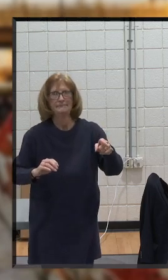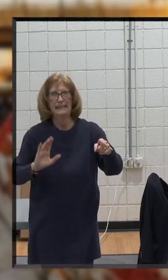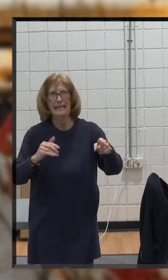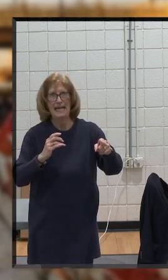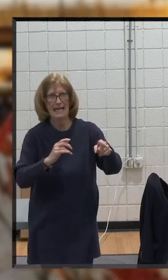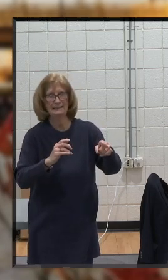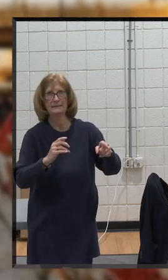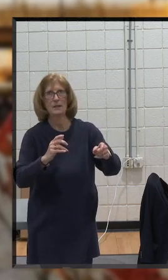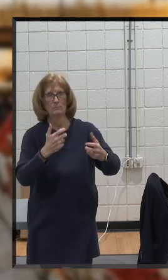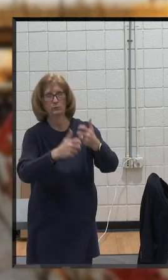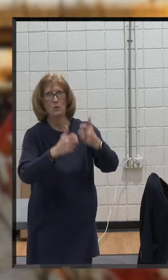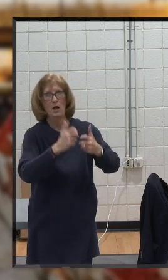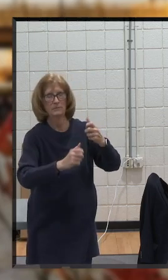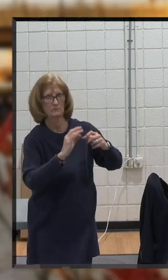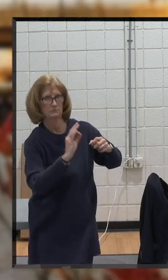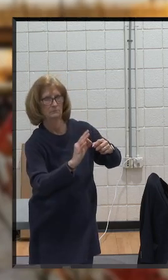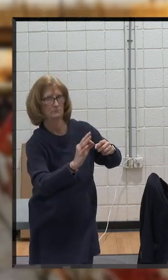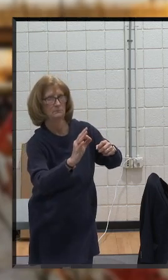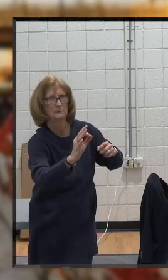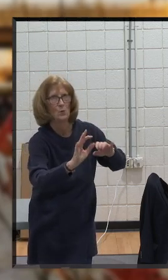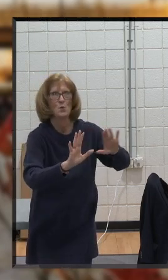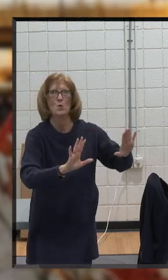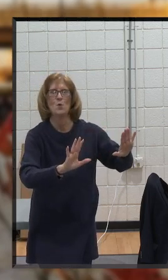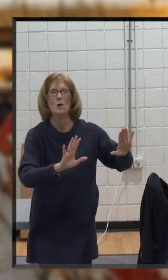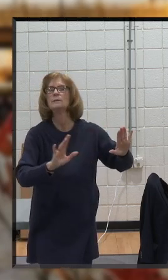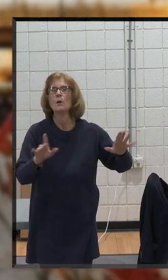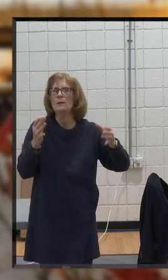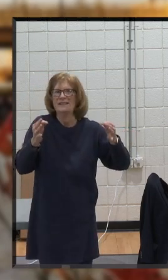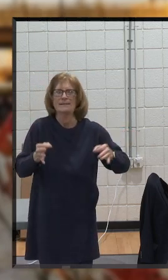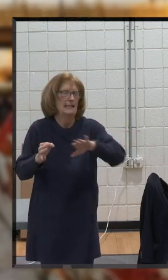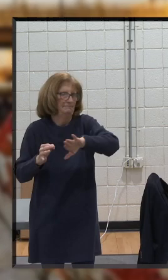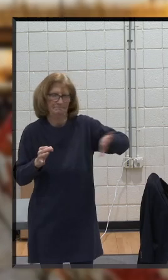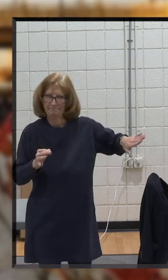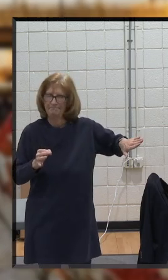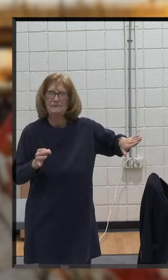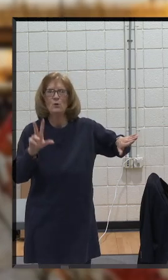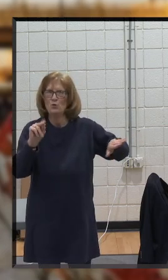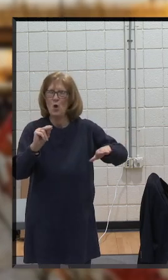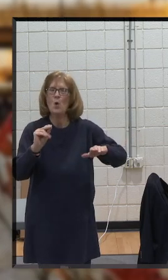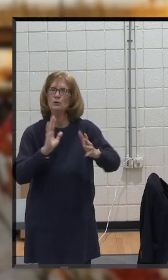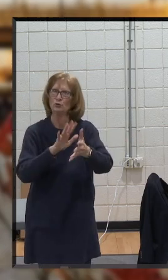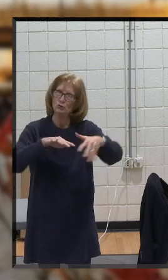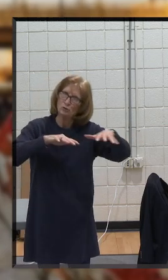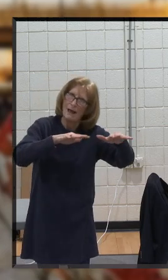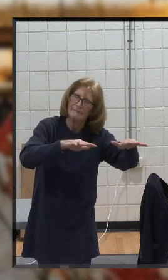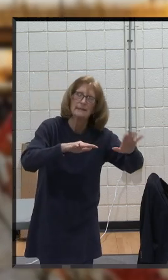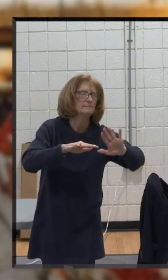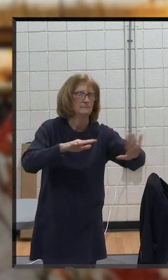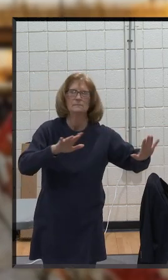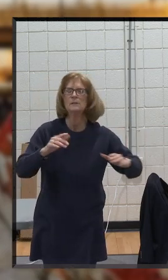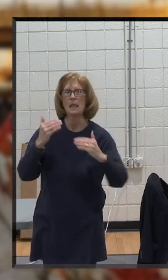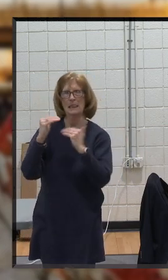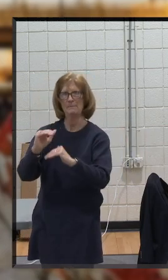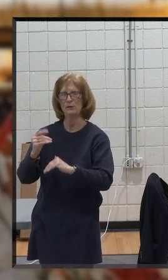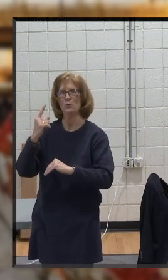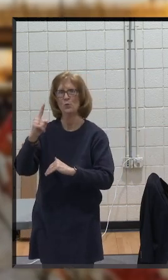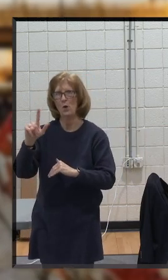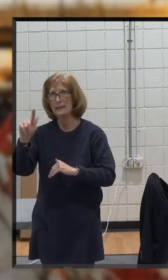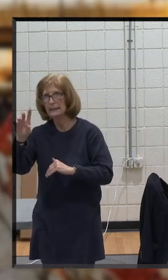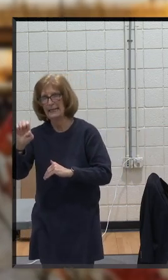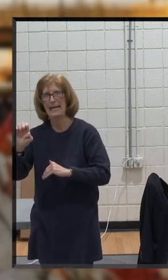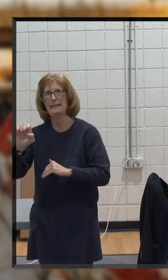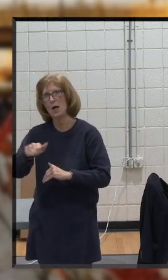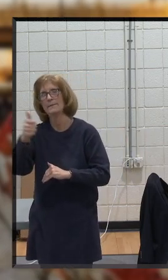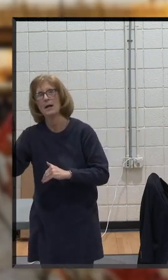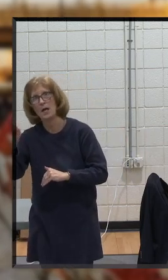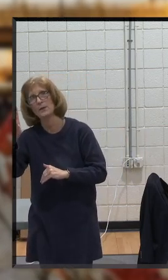deterioration over on the left side. So just keeping traffic off of that portion of the beam, traffic is restricted down to this 1 lane